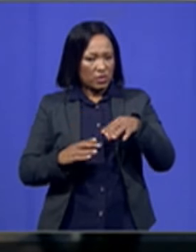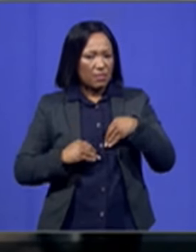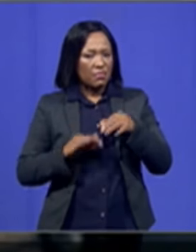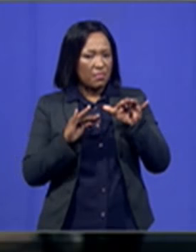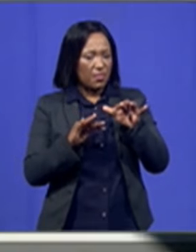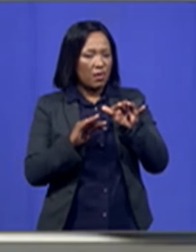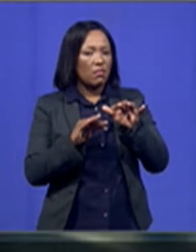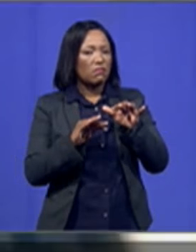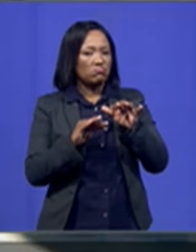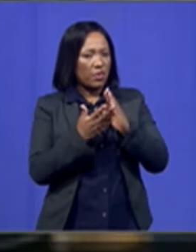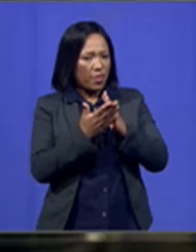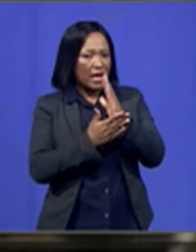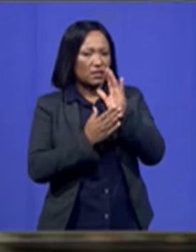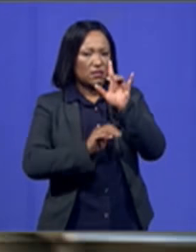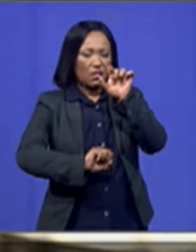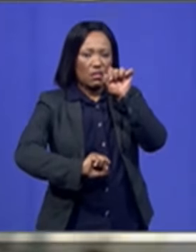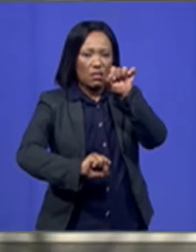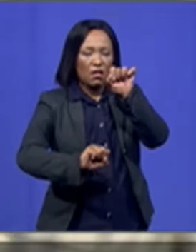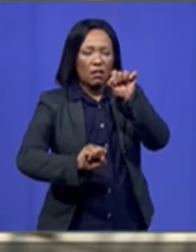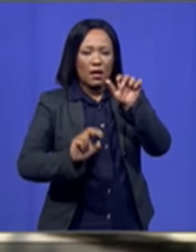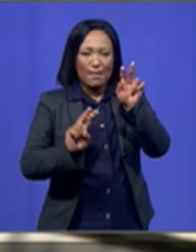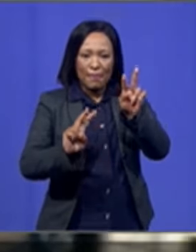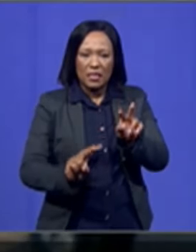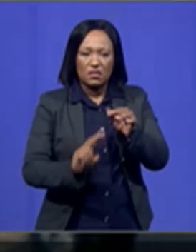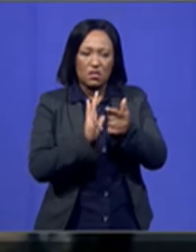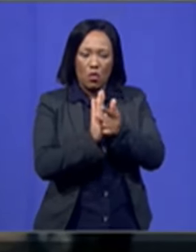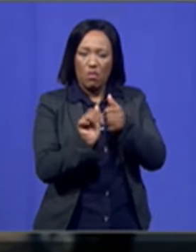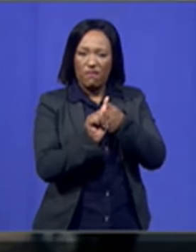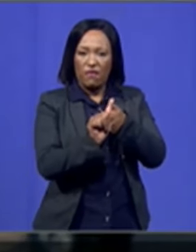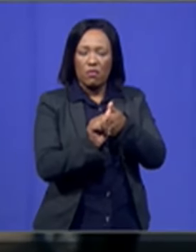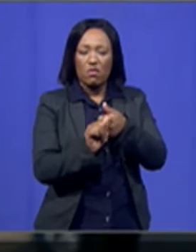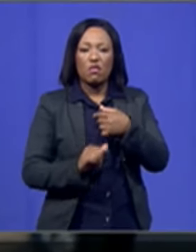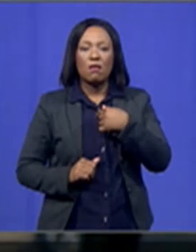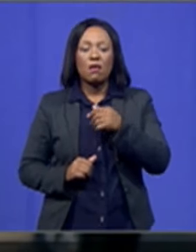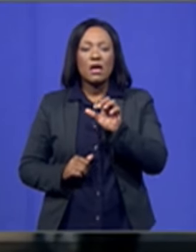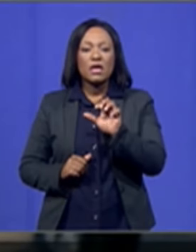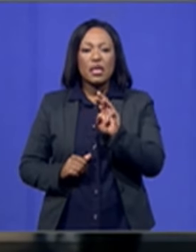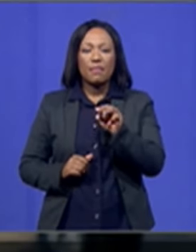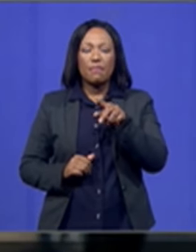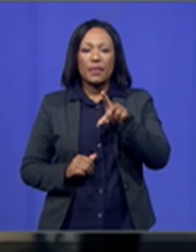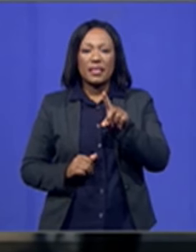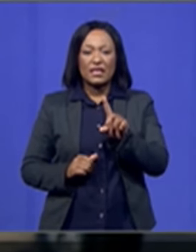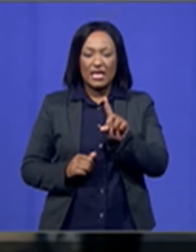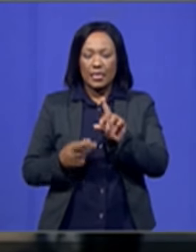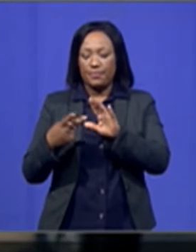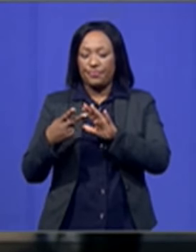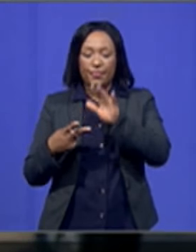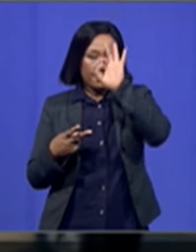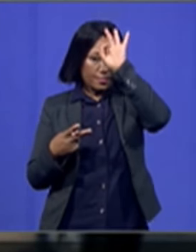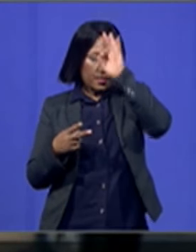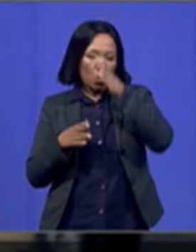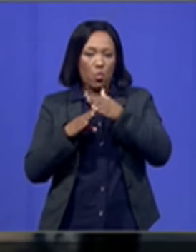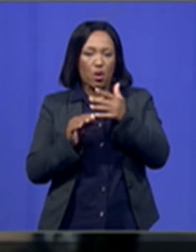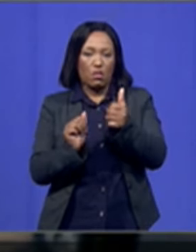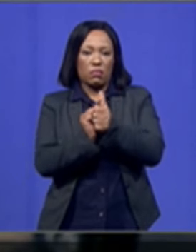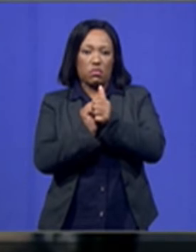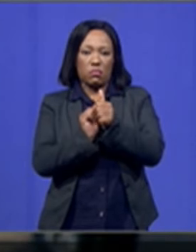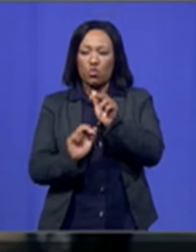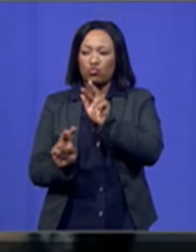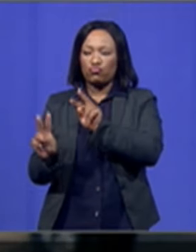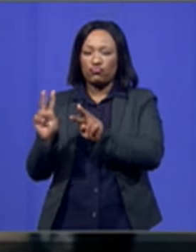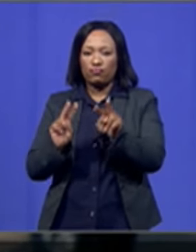and protest peacefully and lawfully. However, as EMPD, we're working with SAPS just to make sure that we maintain